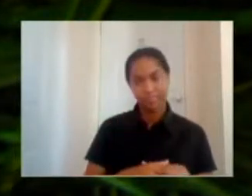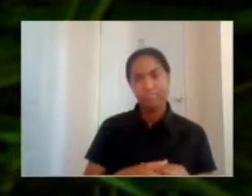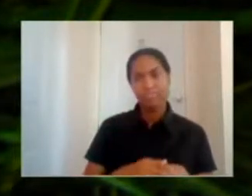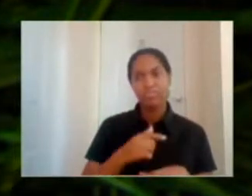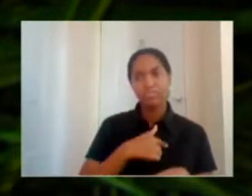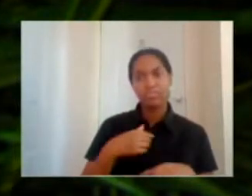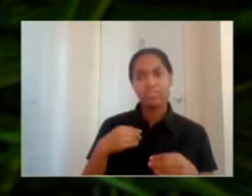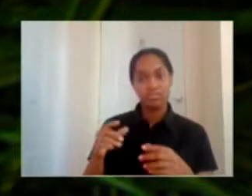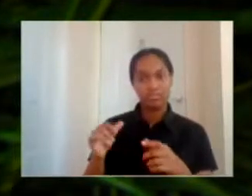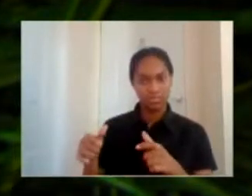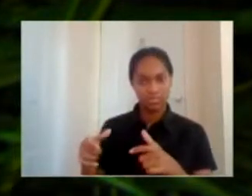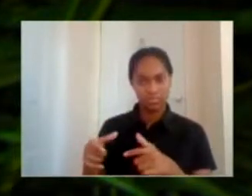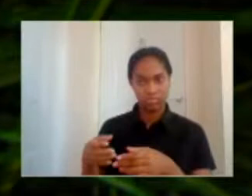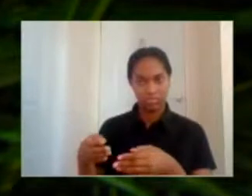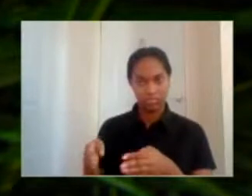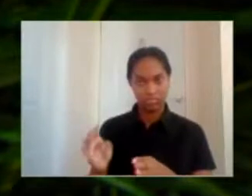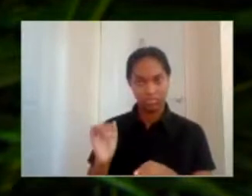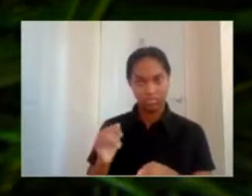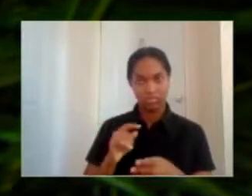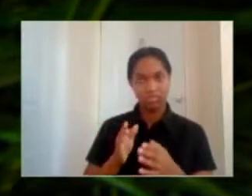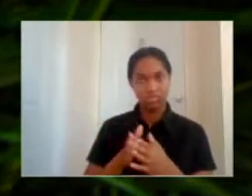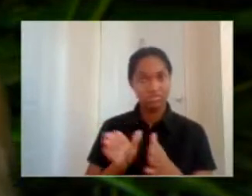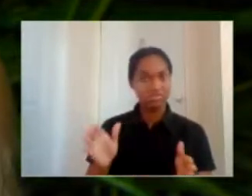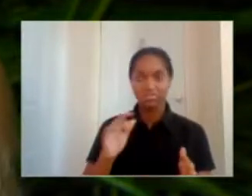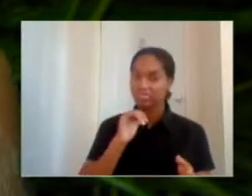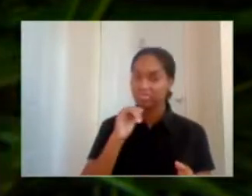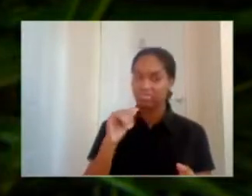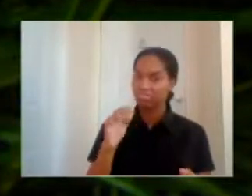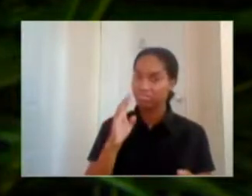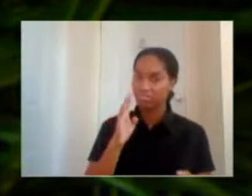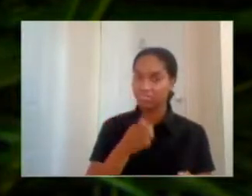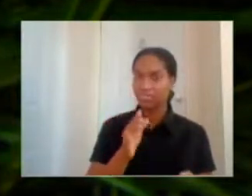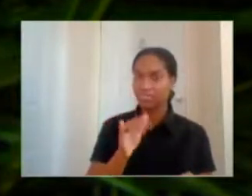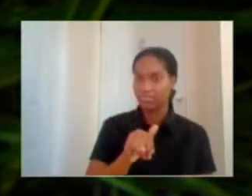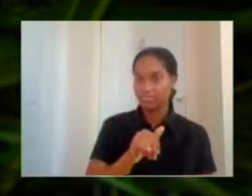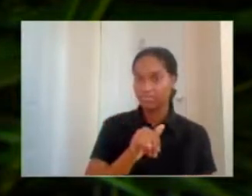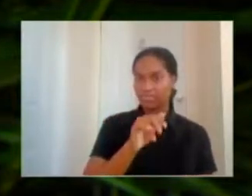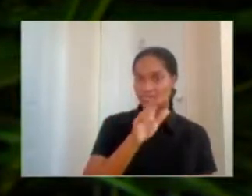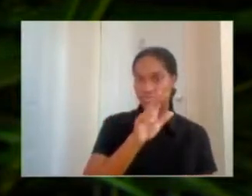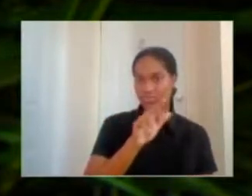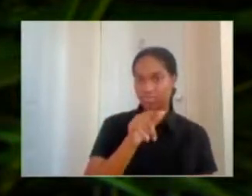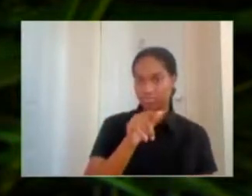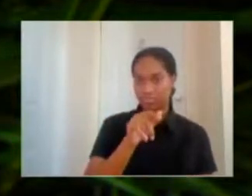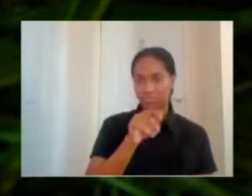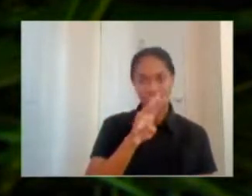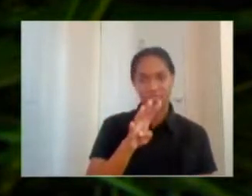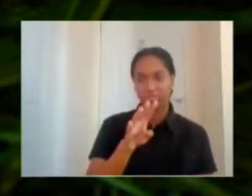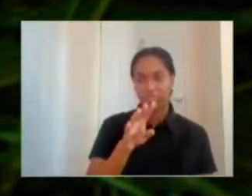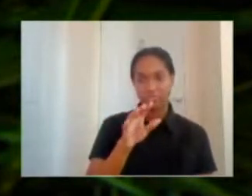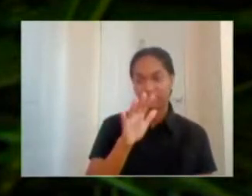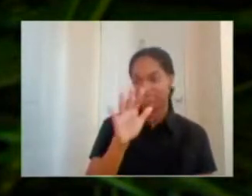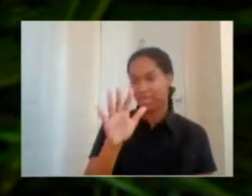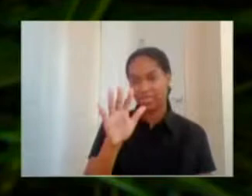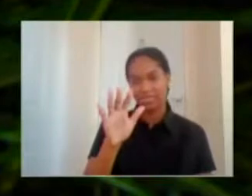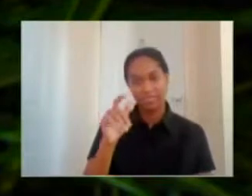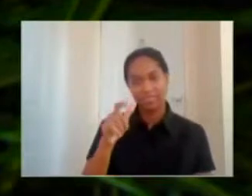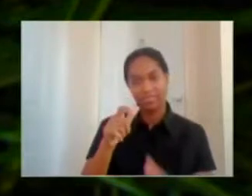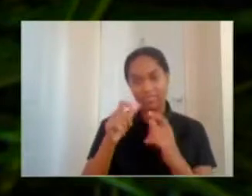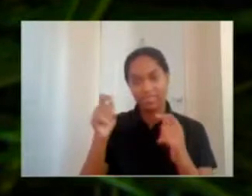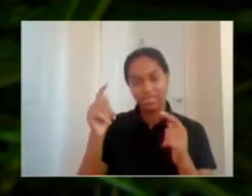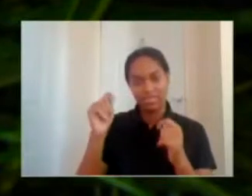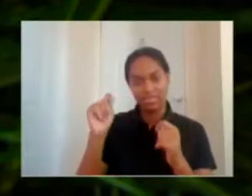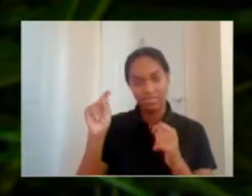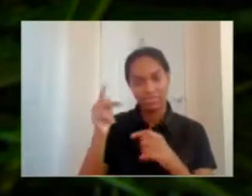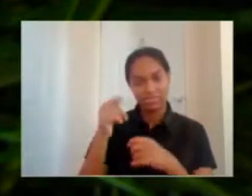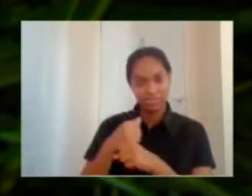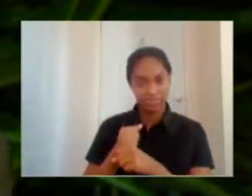market, which is generally not driven by the 3 or 4, 5 big TV manufacturers,